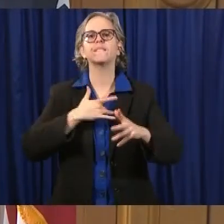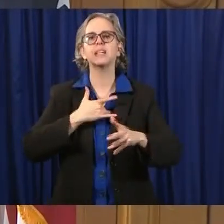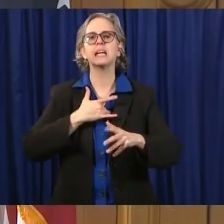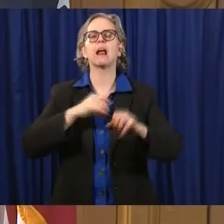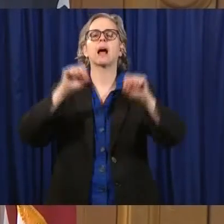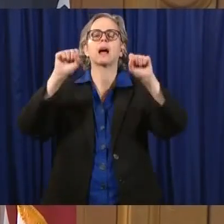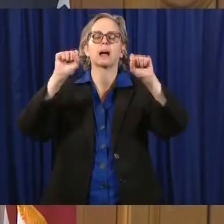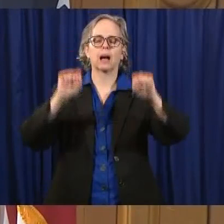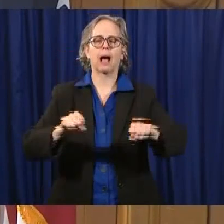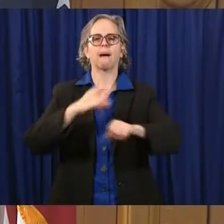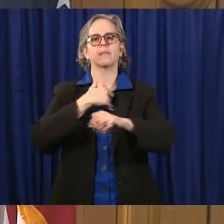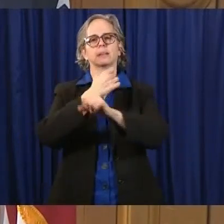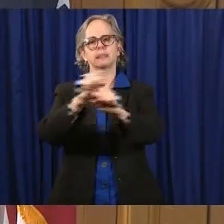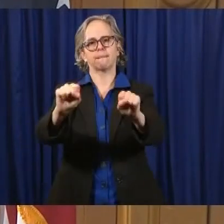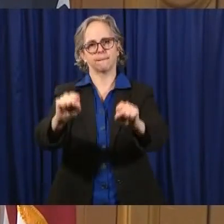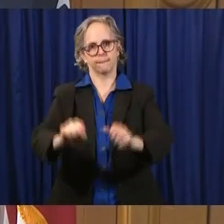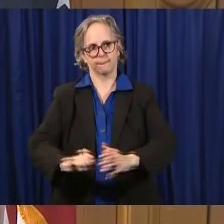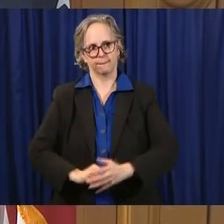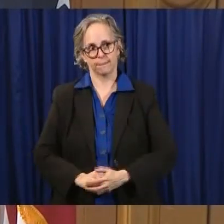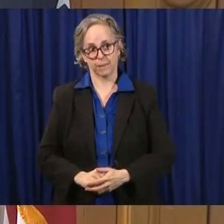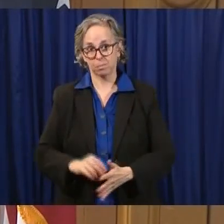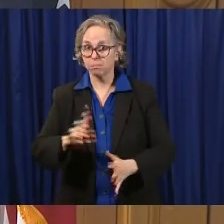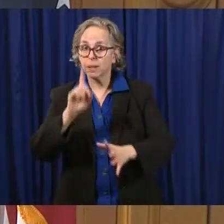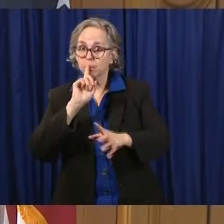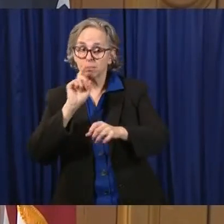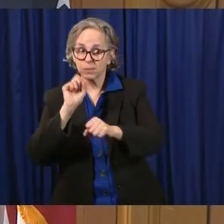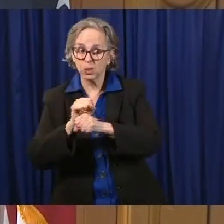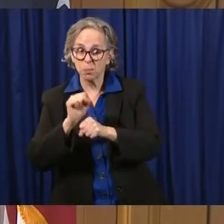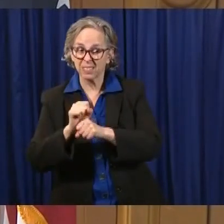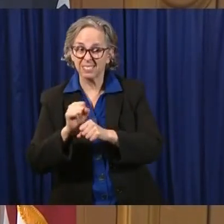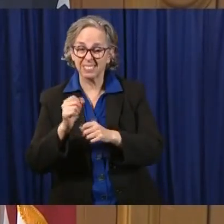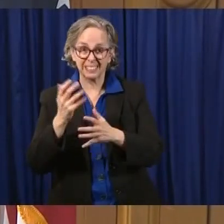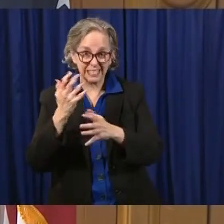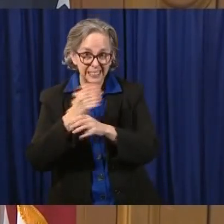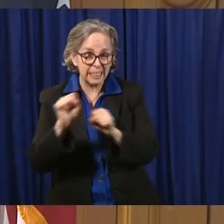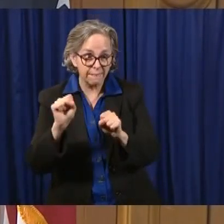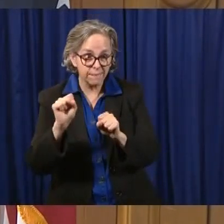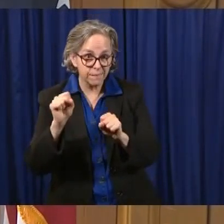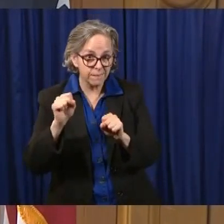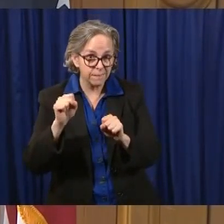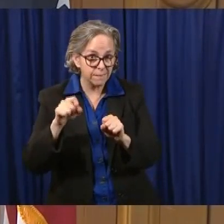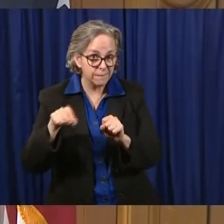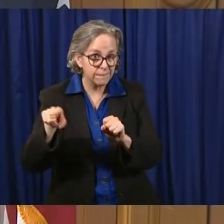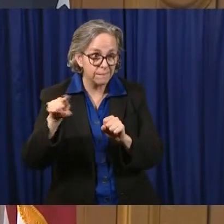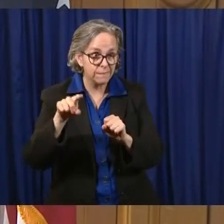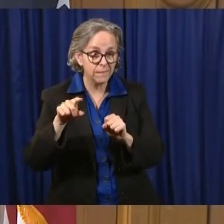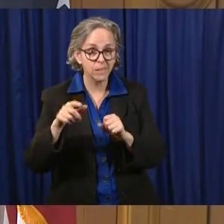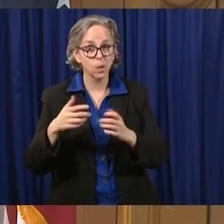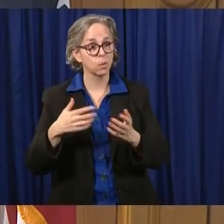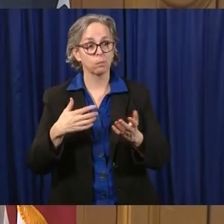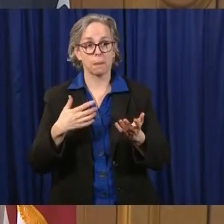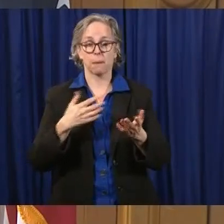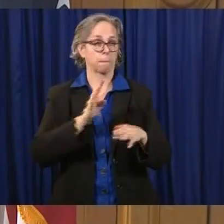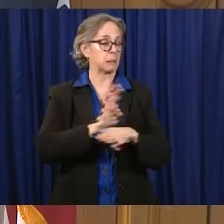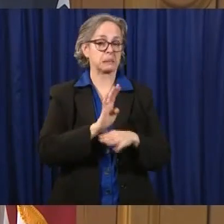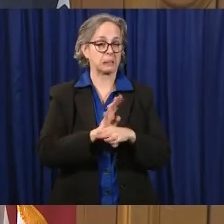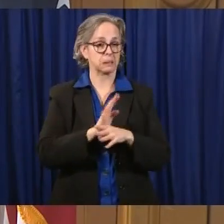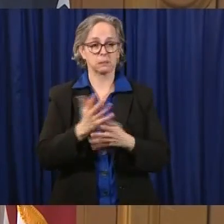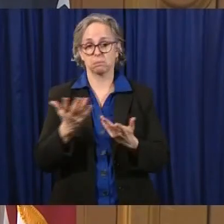be safer in regard to whatever activity they're engaged in, whether that's a business activity or whether that is